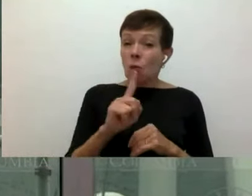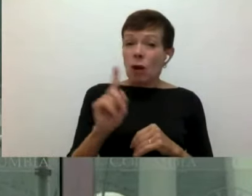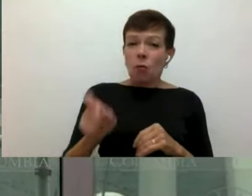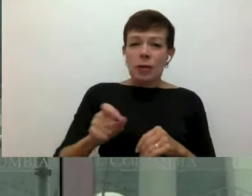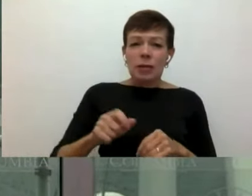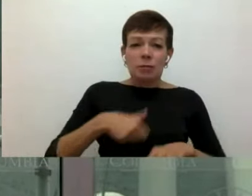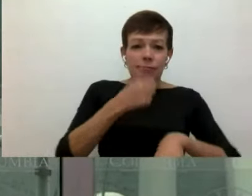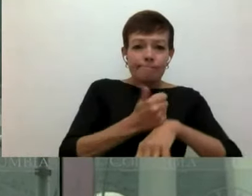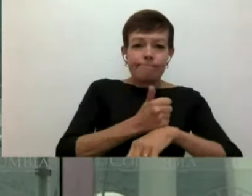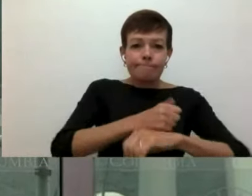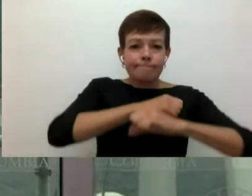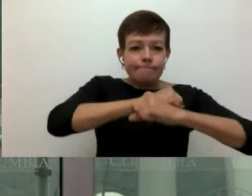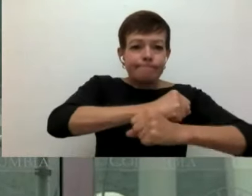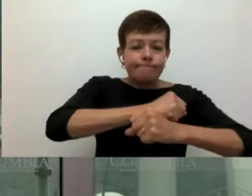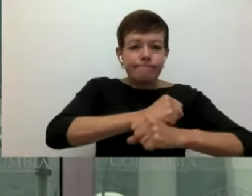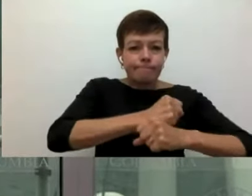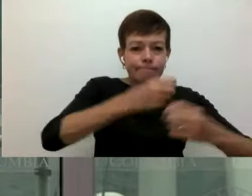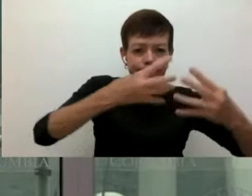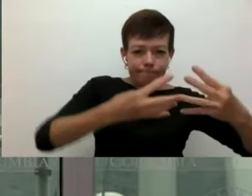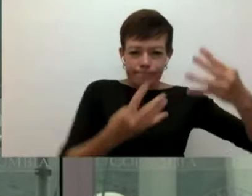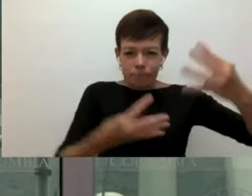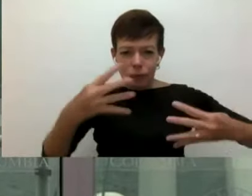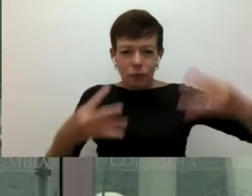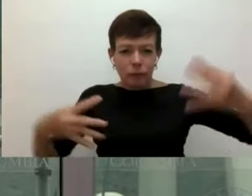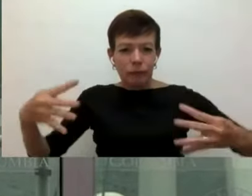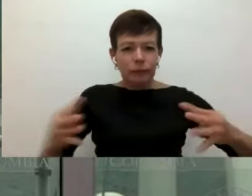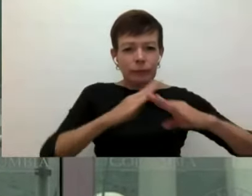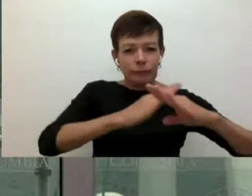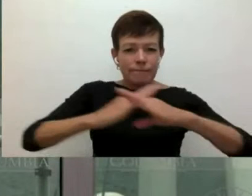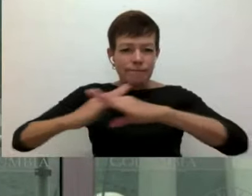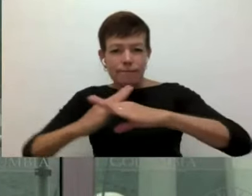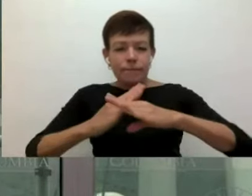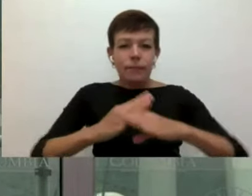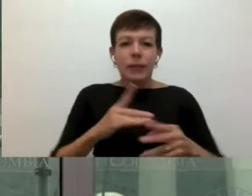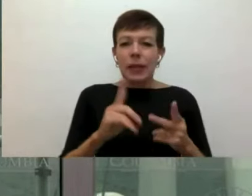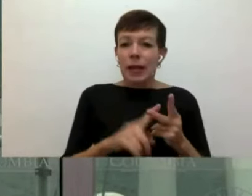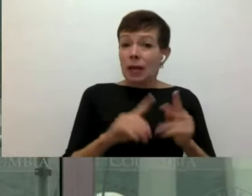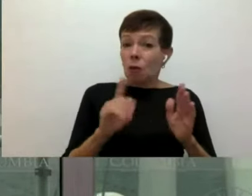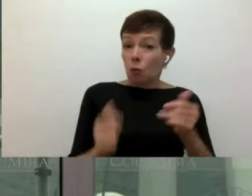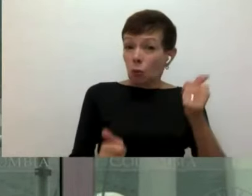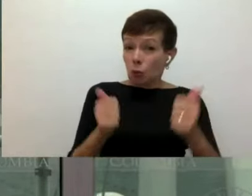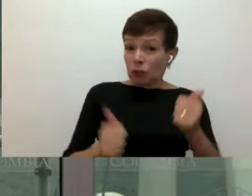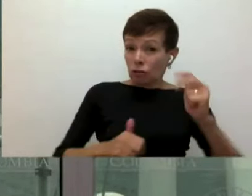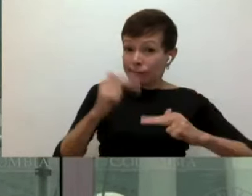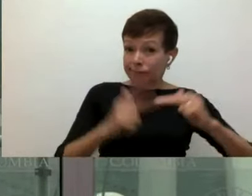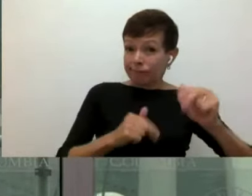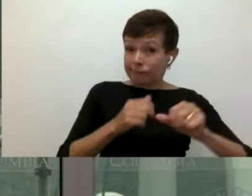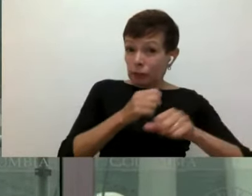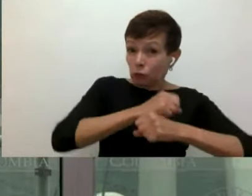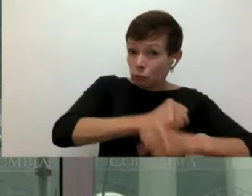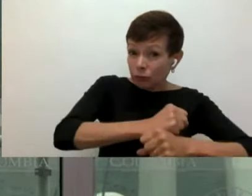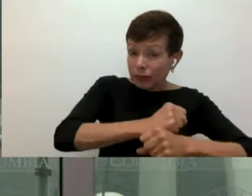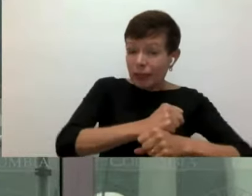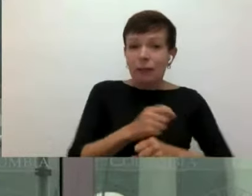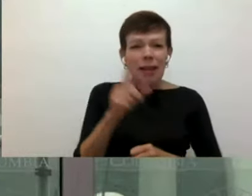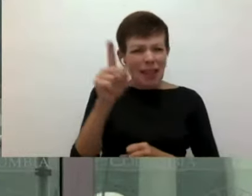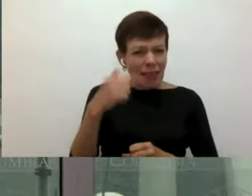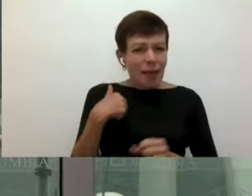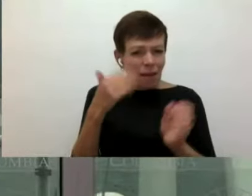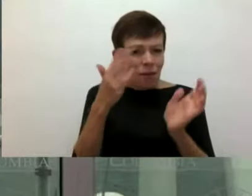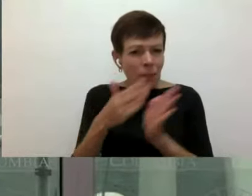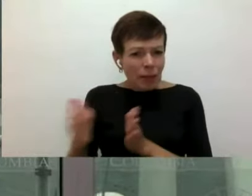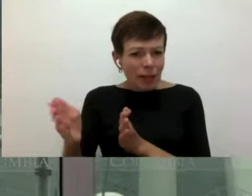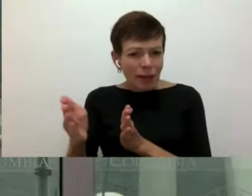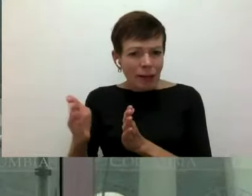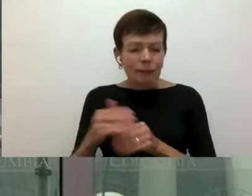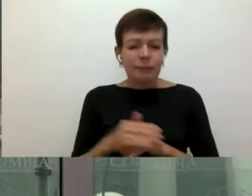and where it will go, where the defense lines need to be set up, what critical structures need to be protected at any given time. And they